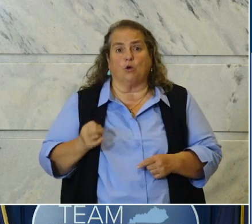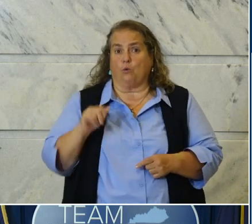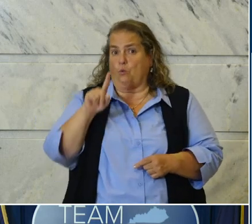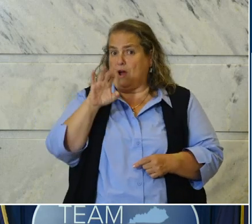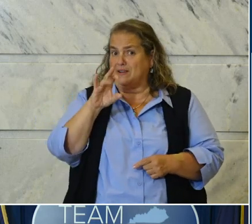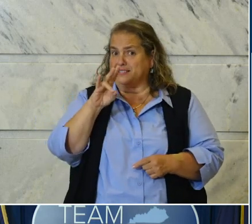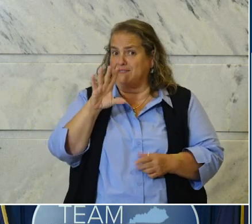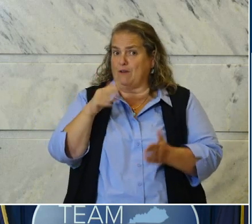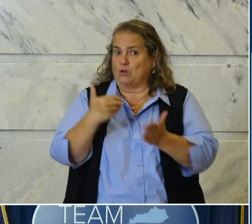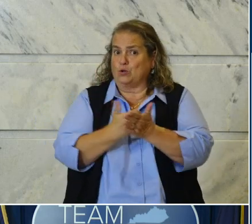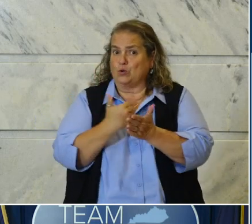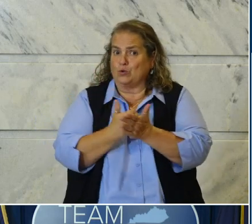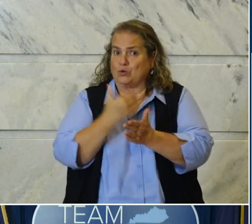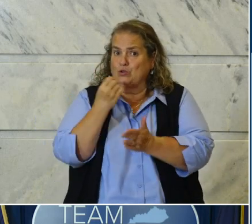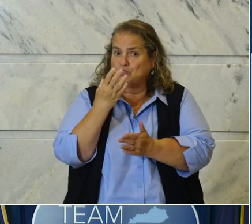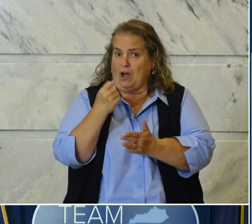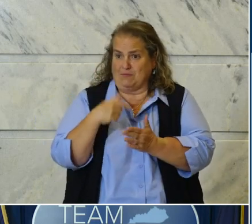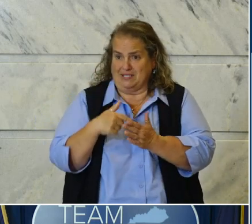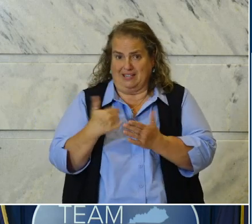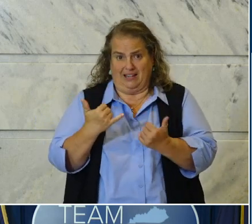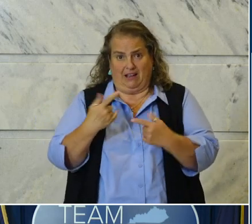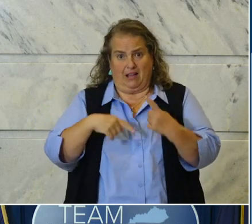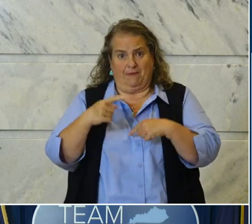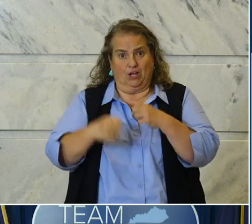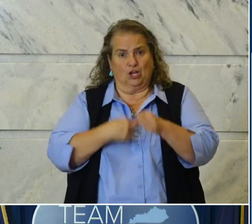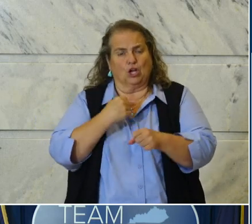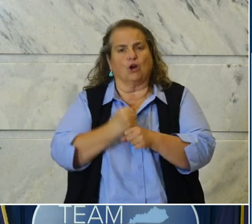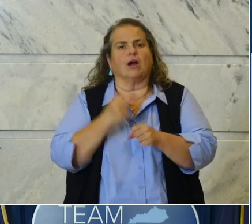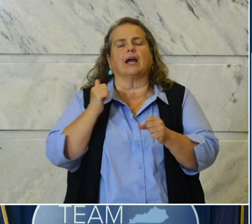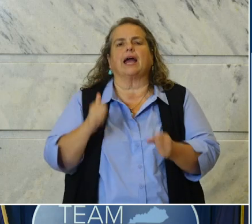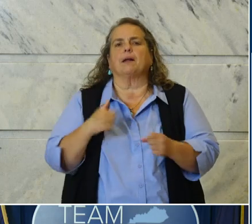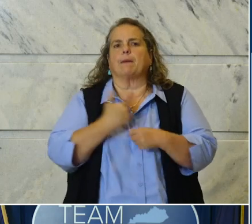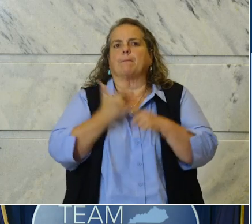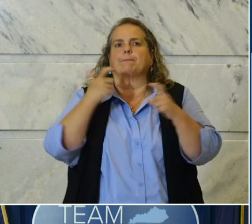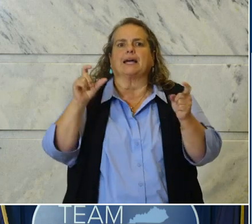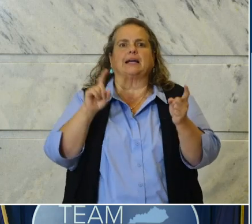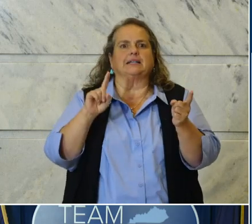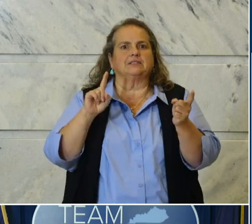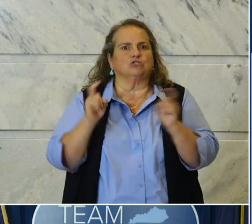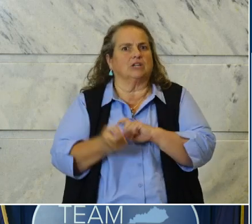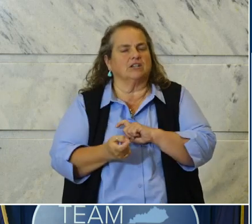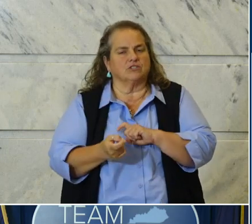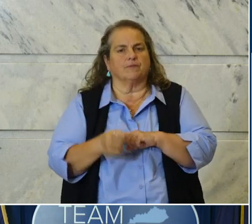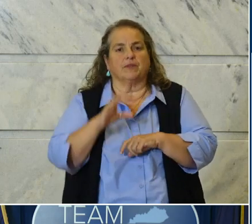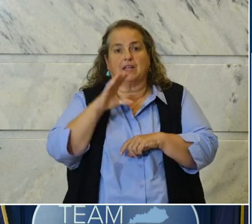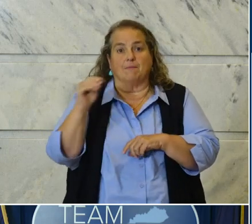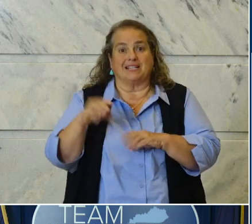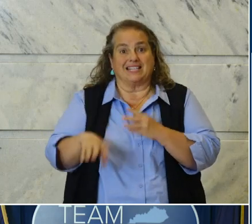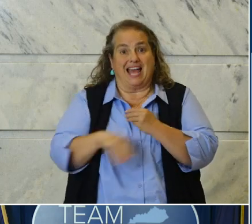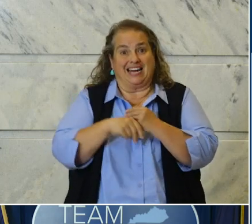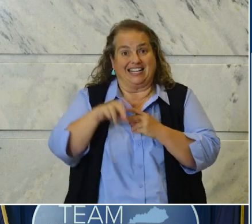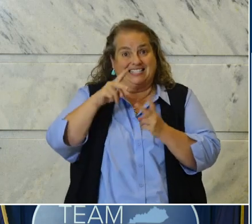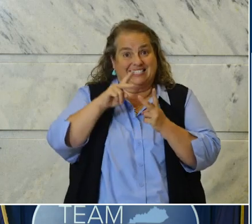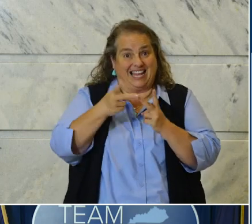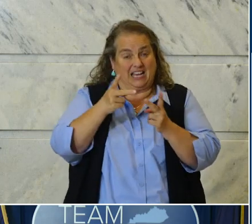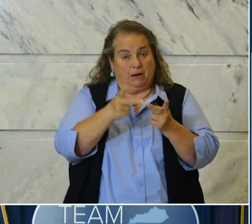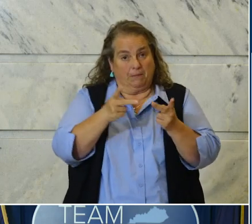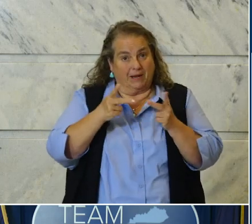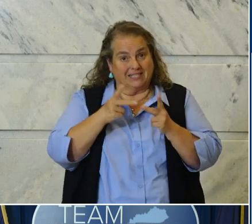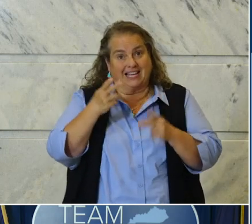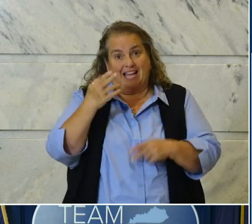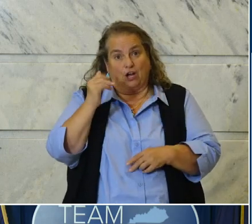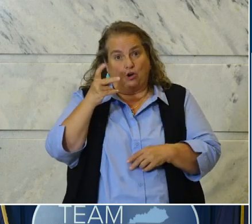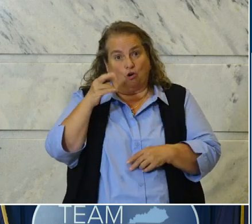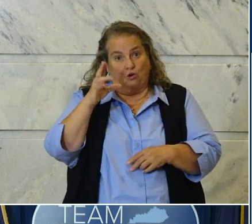175 new jobs over the coming year can be transformational. The company is adding a second facility in the Hickory Industrial Park with the purchase